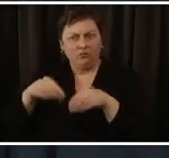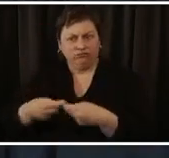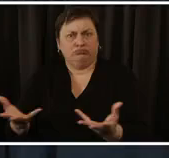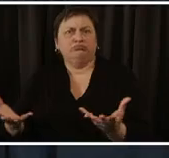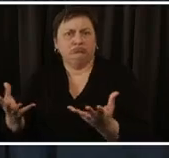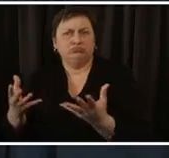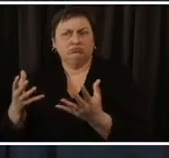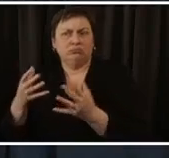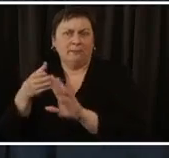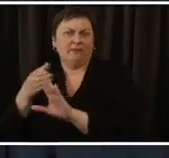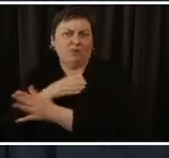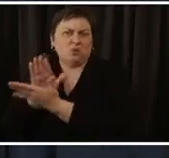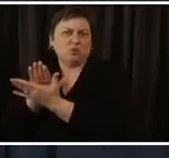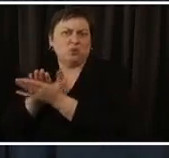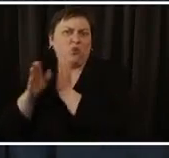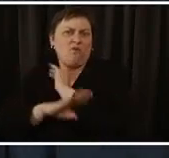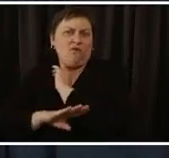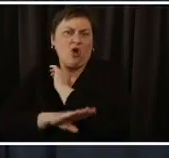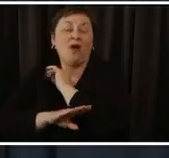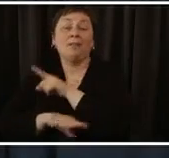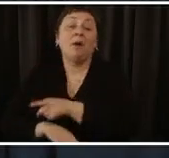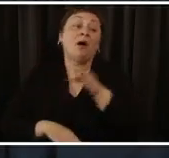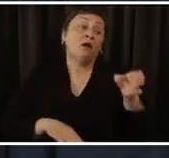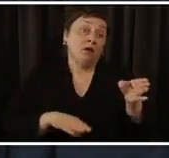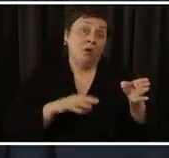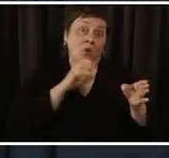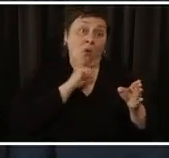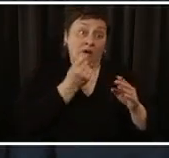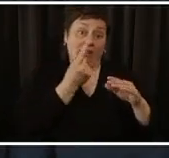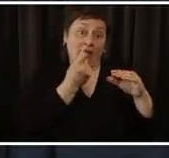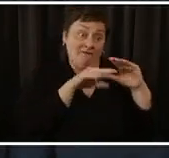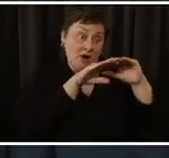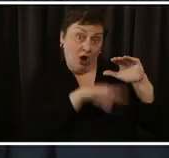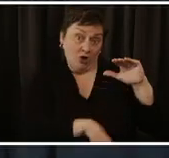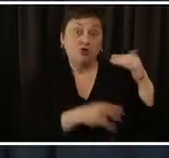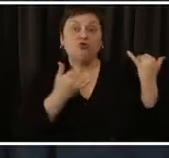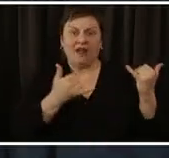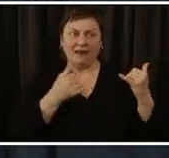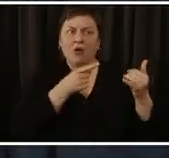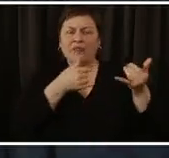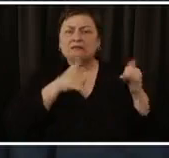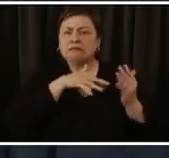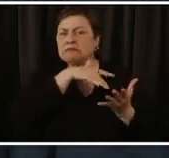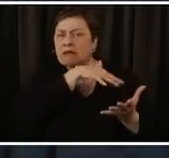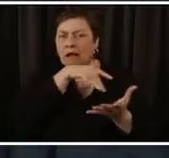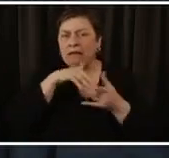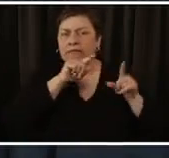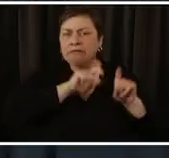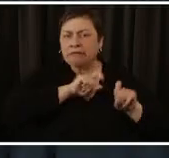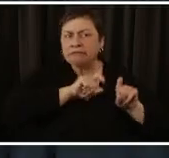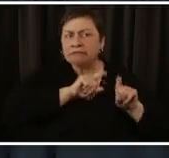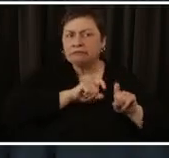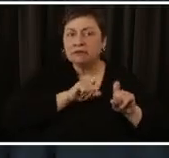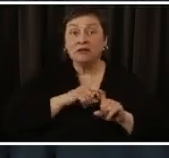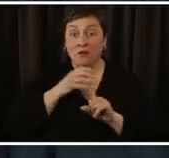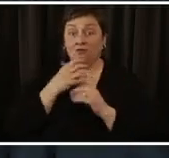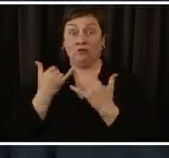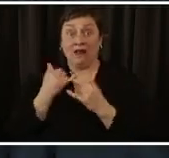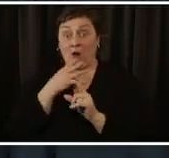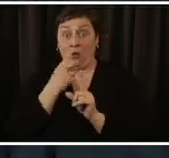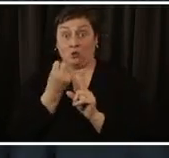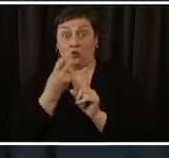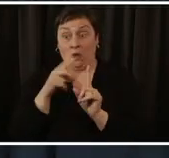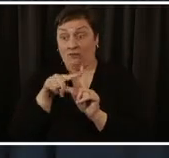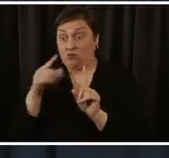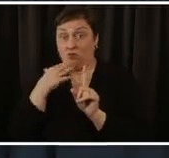and under. That'll probably be the fall or early winter, but those trials are enlisted and out there, whereas the 12 to 15, the paperwork's already been submitted.